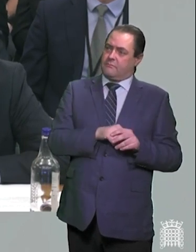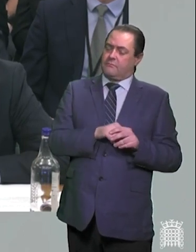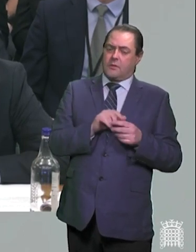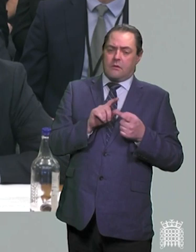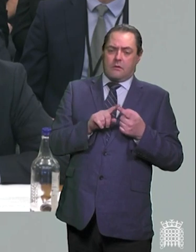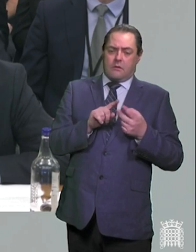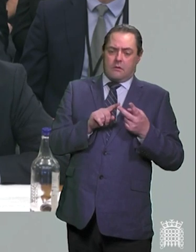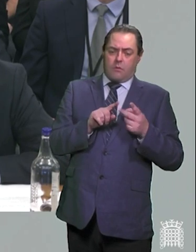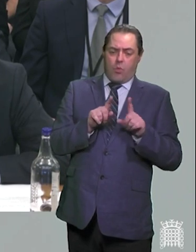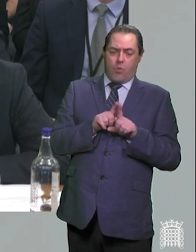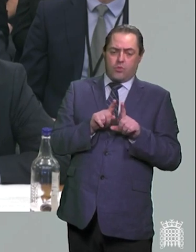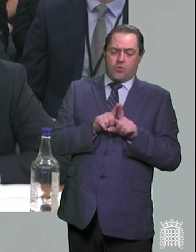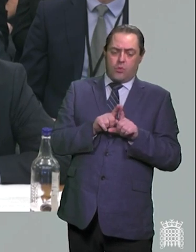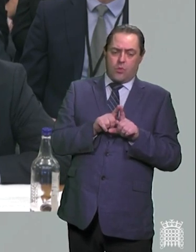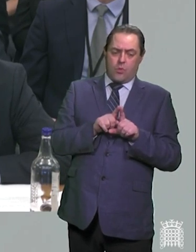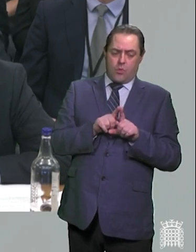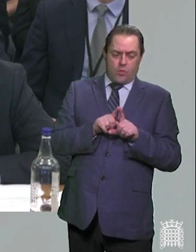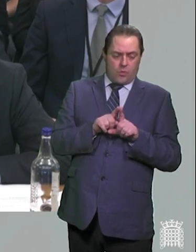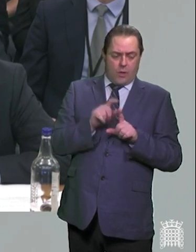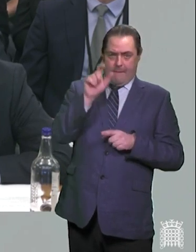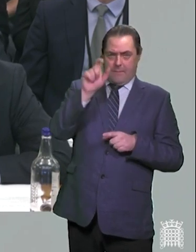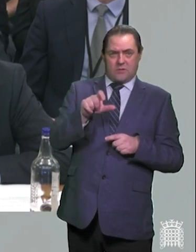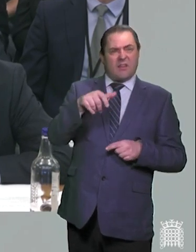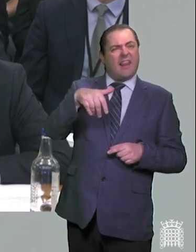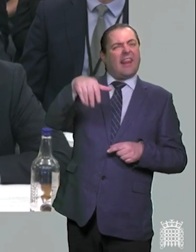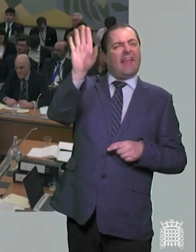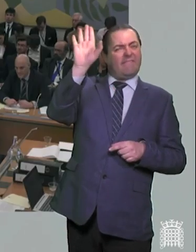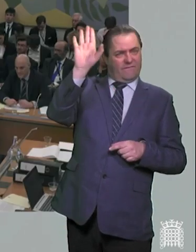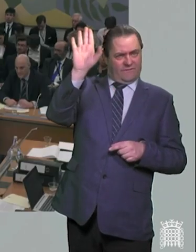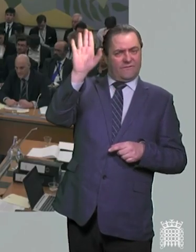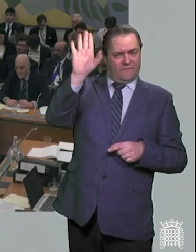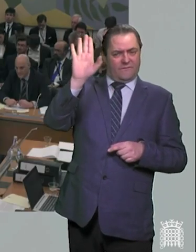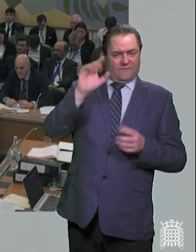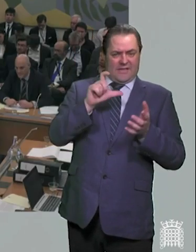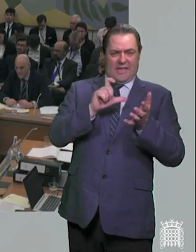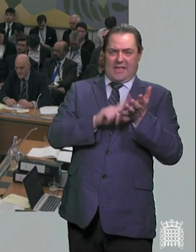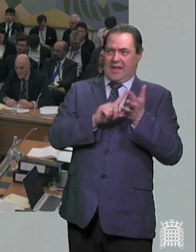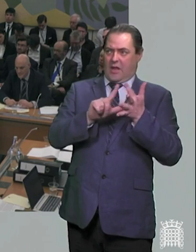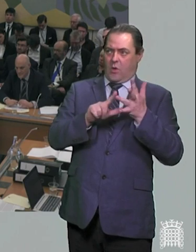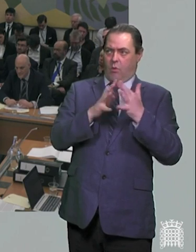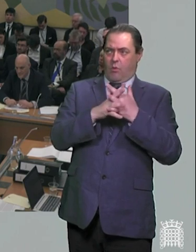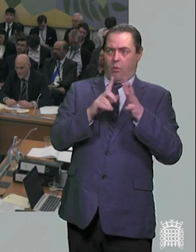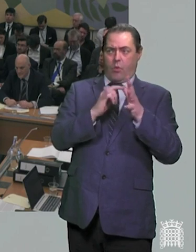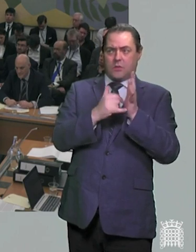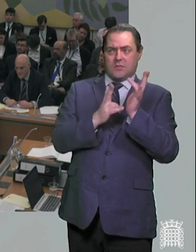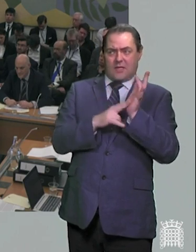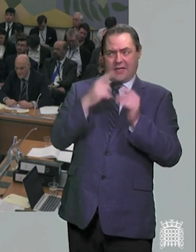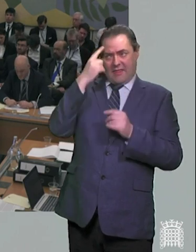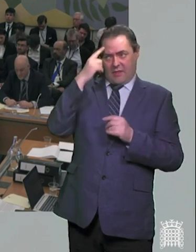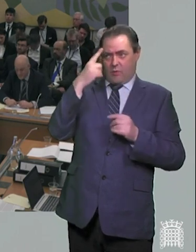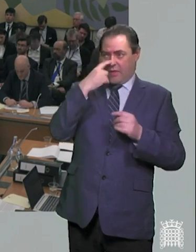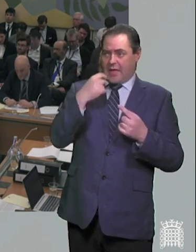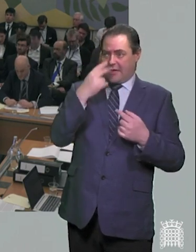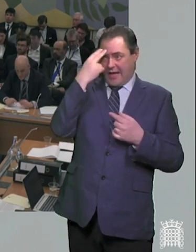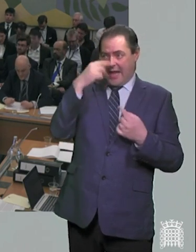that the person who was leaving on that occasion, Cleo Watson, I think we can name her, according to